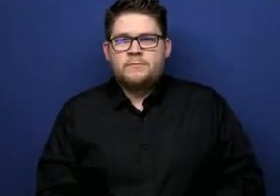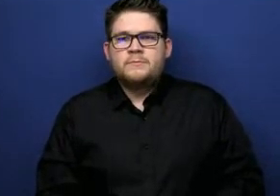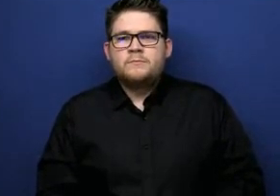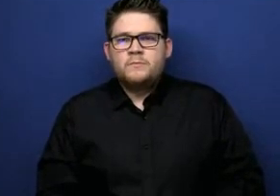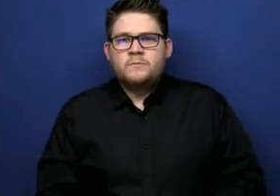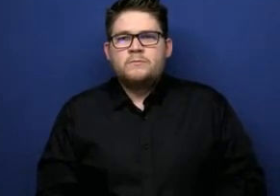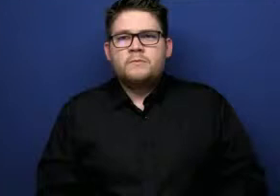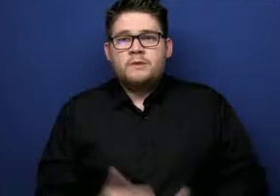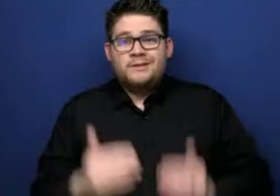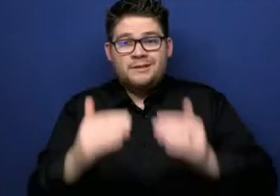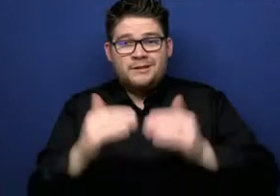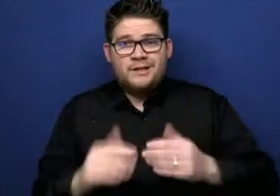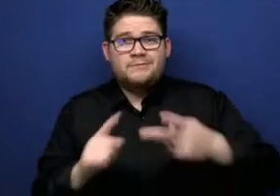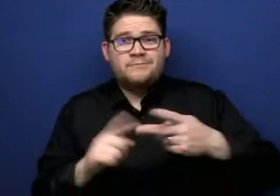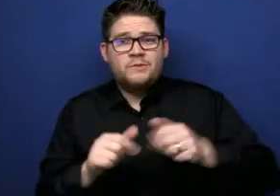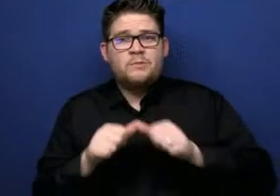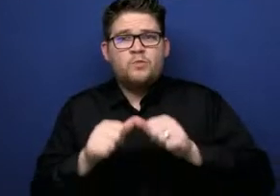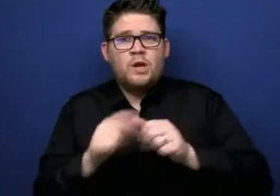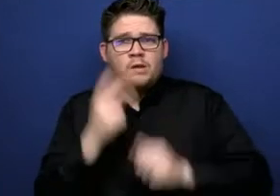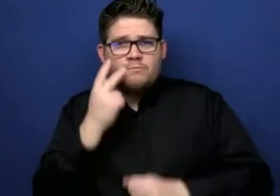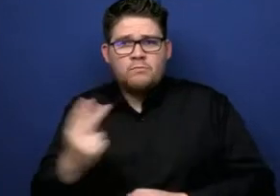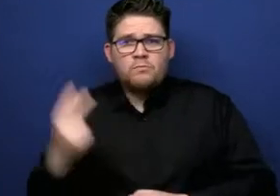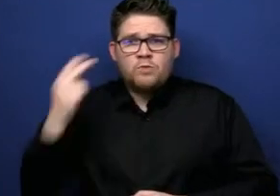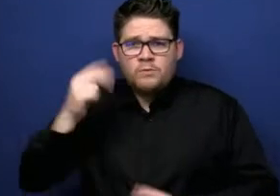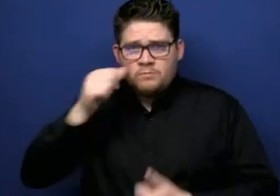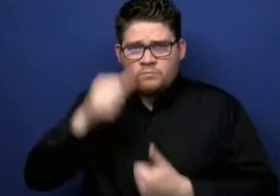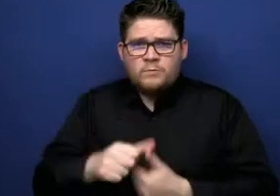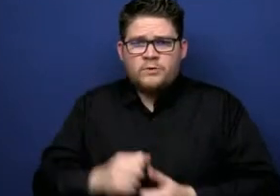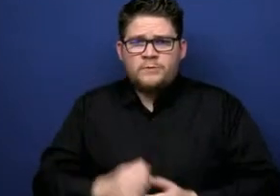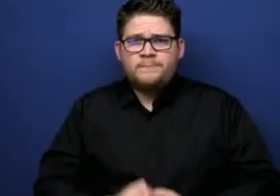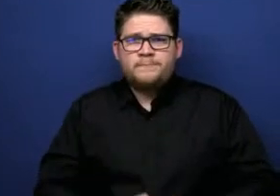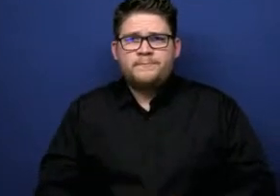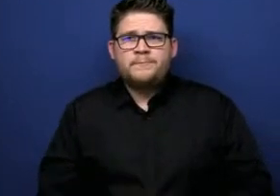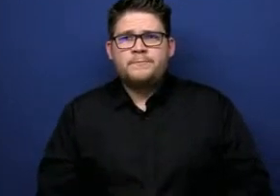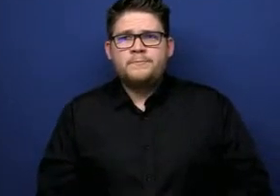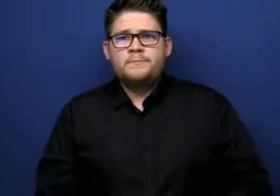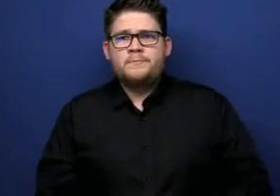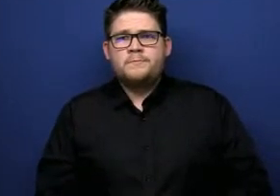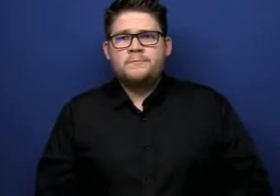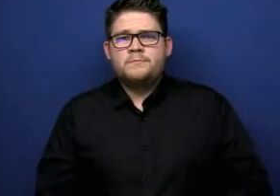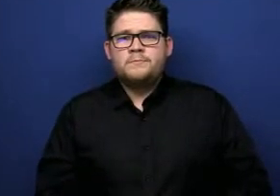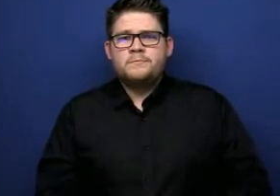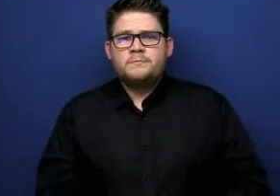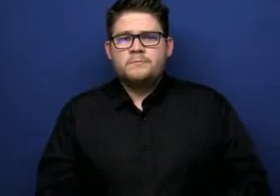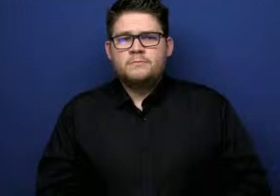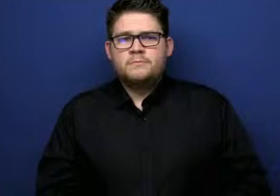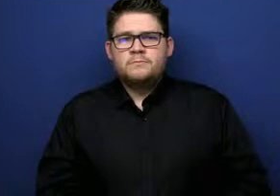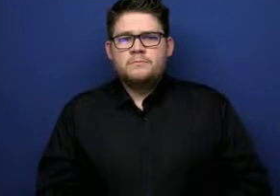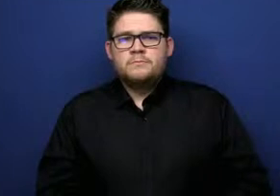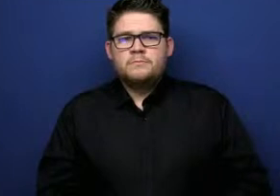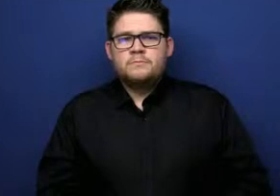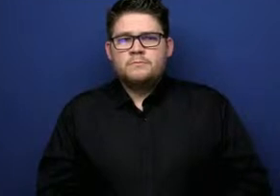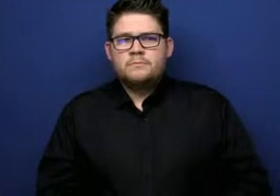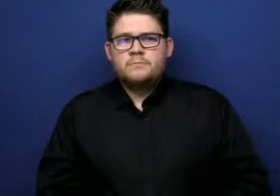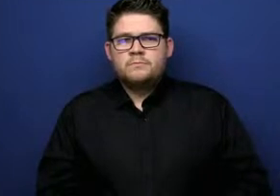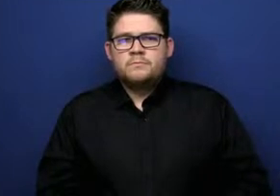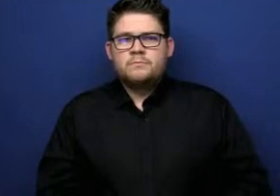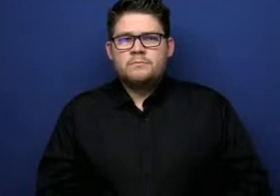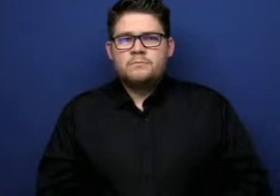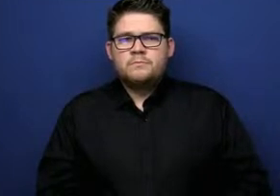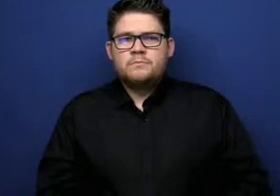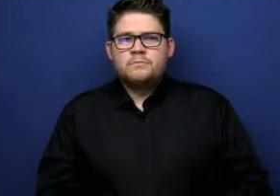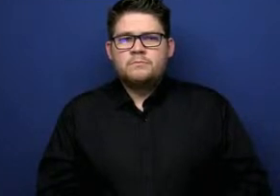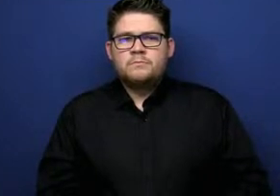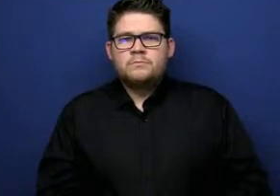Yitgadal, Auschwitz, V'yitkadash, Lodz, Shemei Rabah, Ponar, V'alma